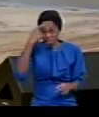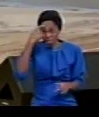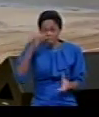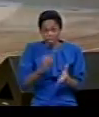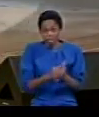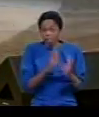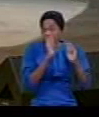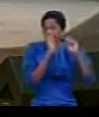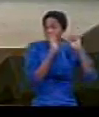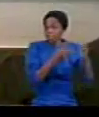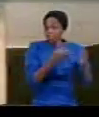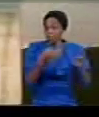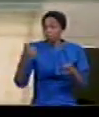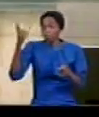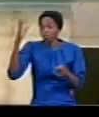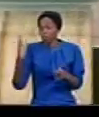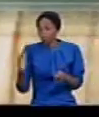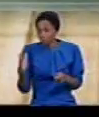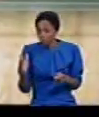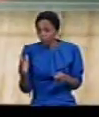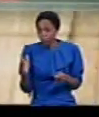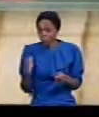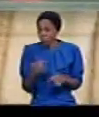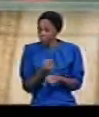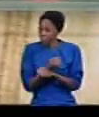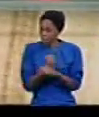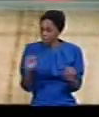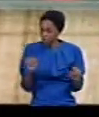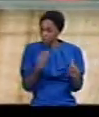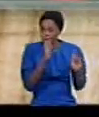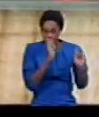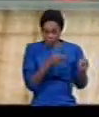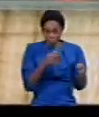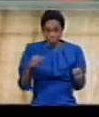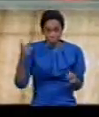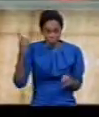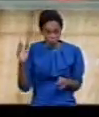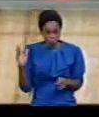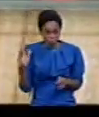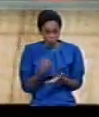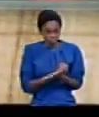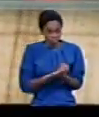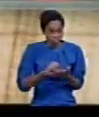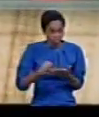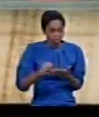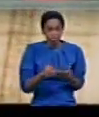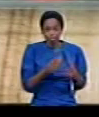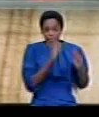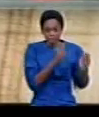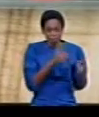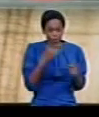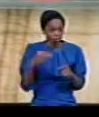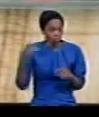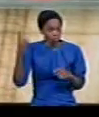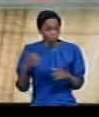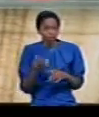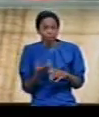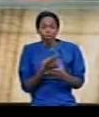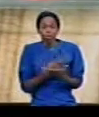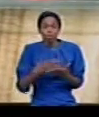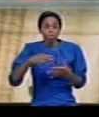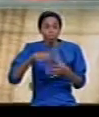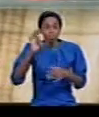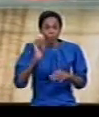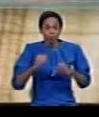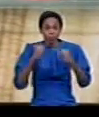gift of God, there we are, salvation gift, sanctification gift, Holy Ghost baptism